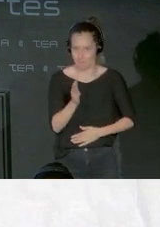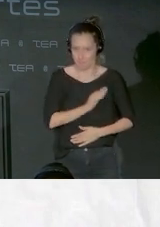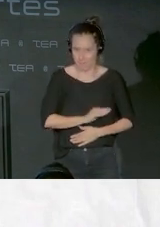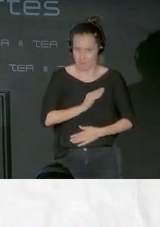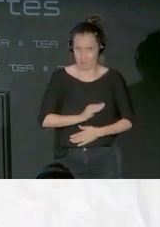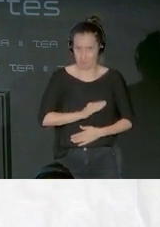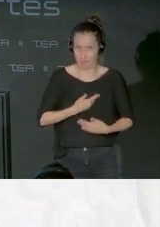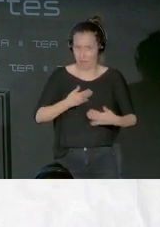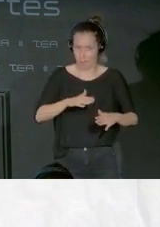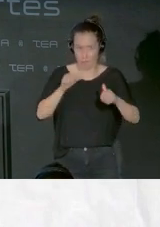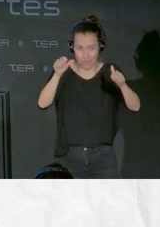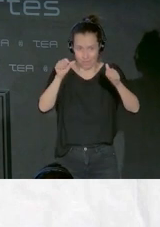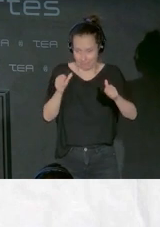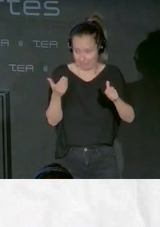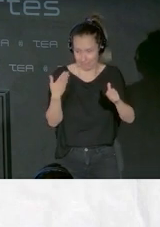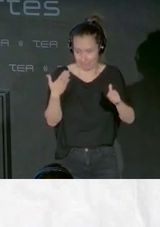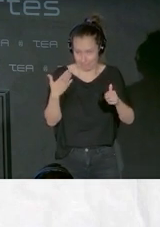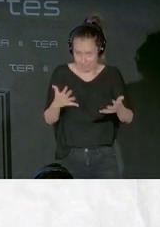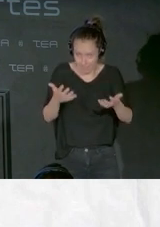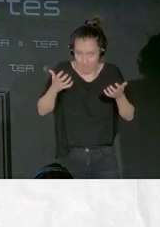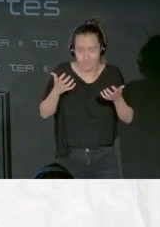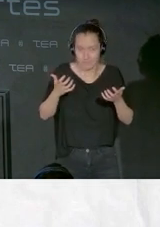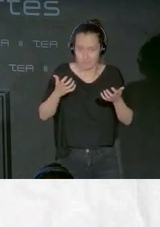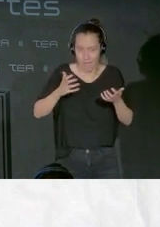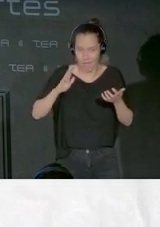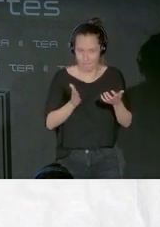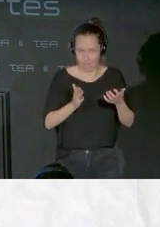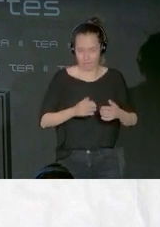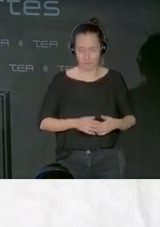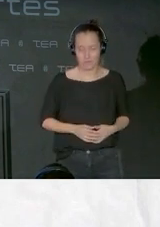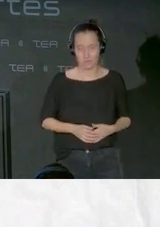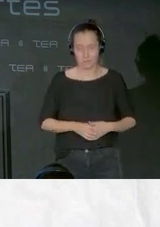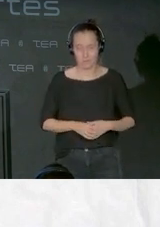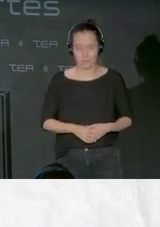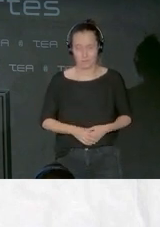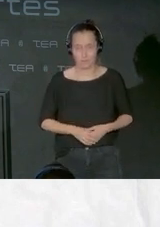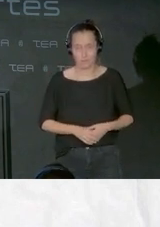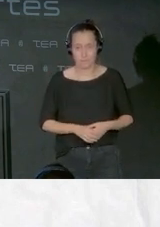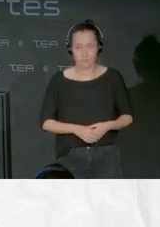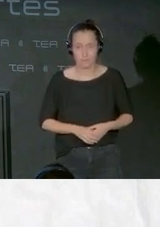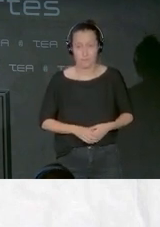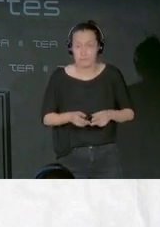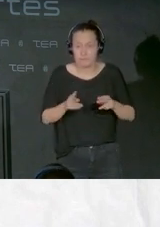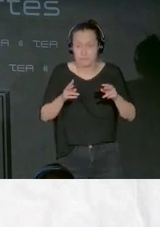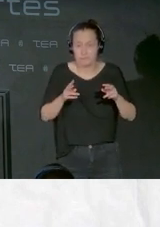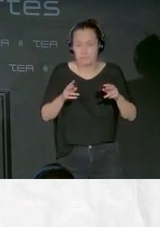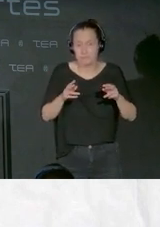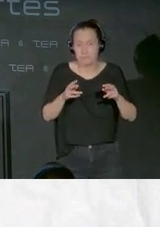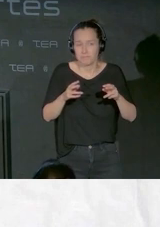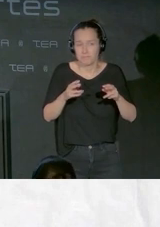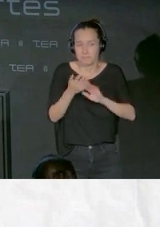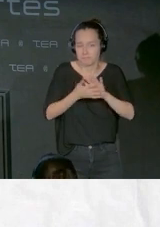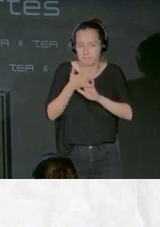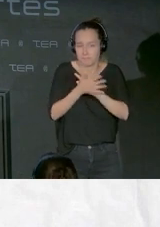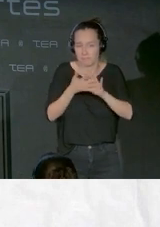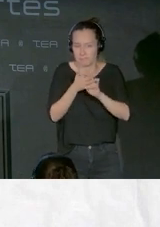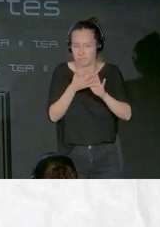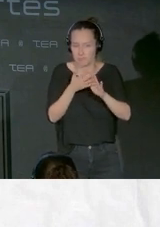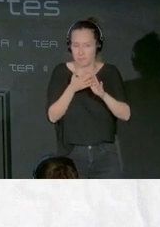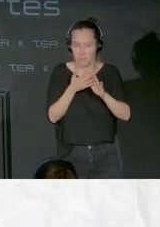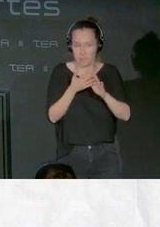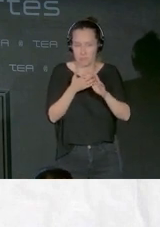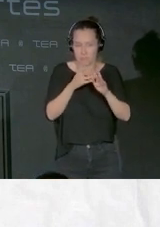And I suppose the basic thing we found, really, is that the collaboration between the sector and educationalists isn't that particularly strong,